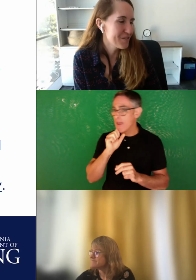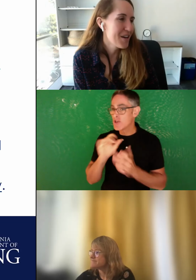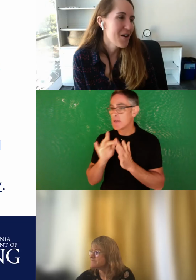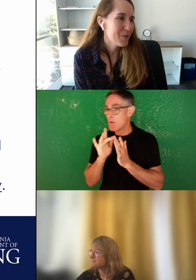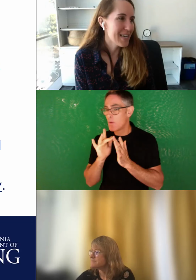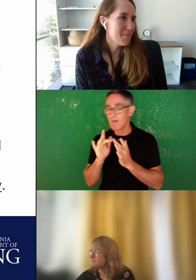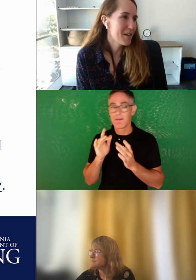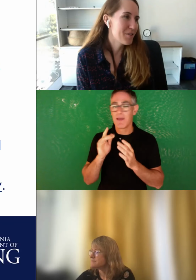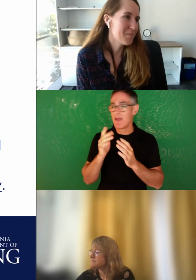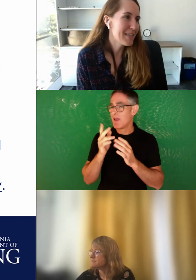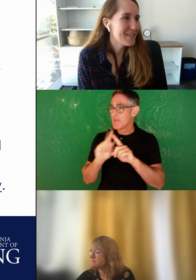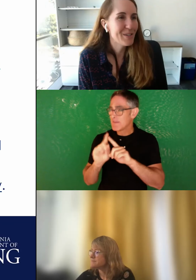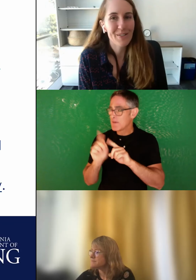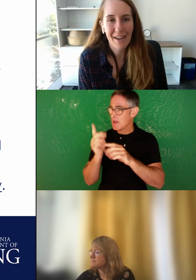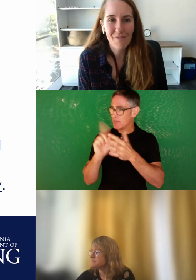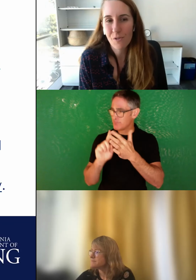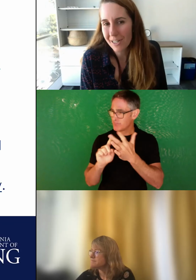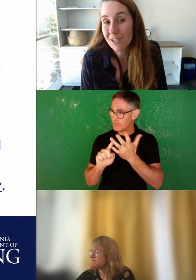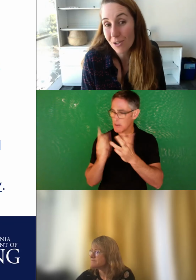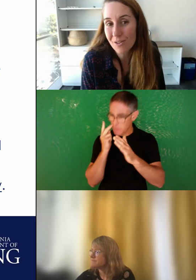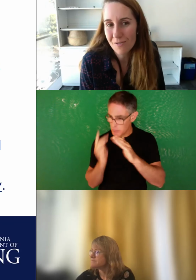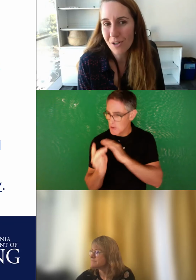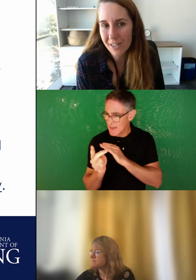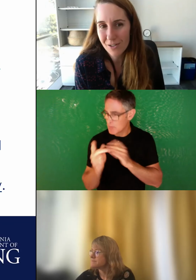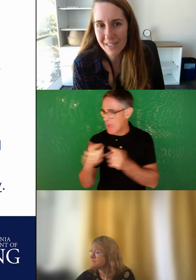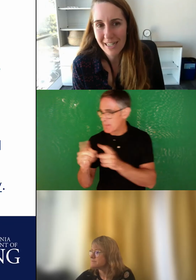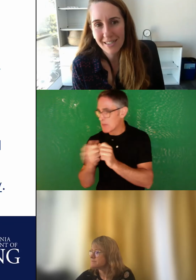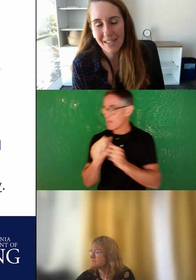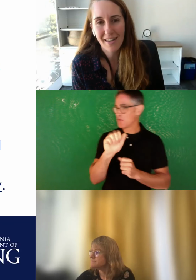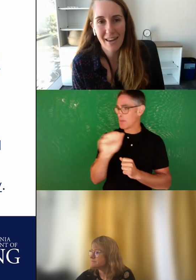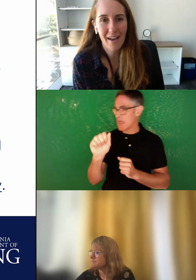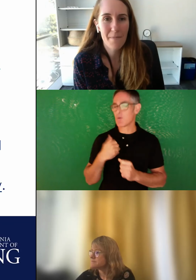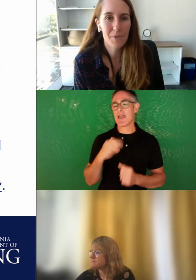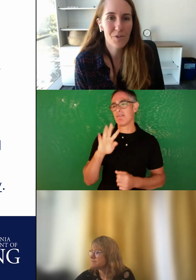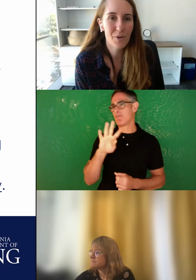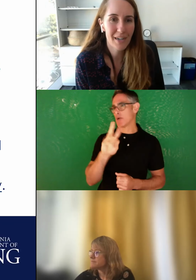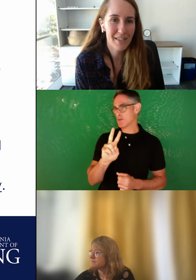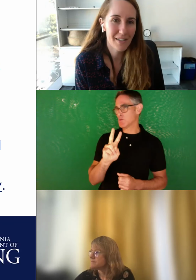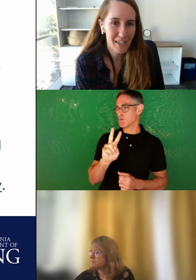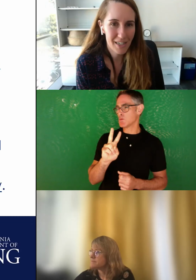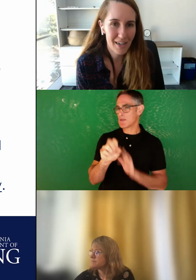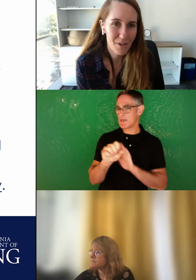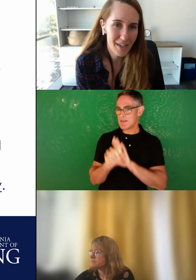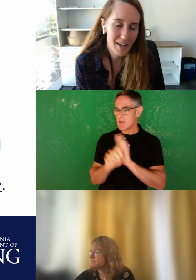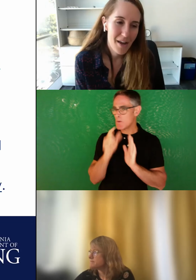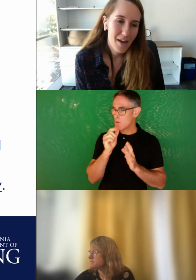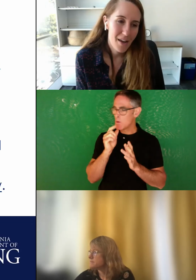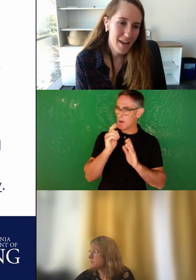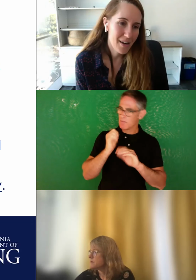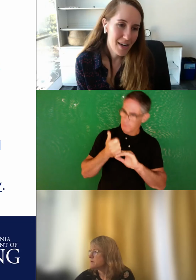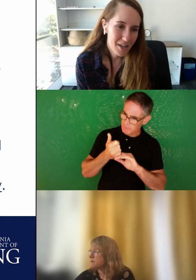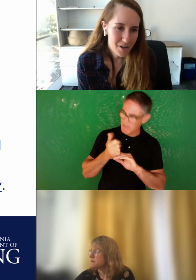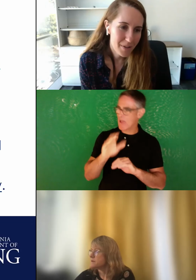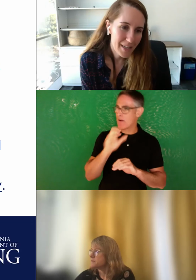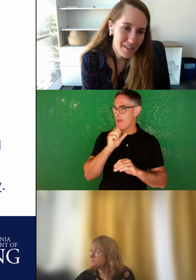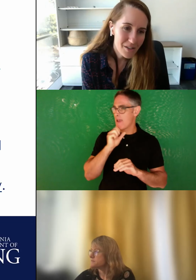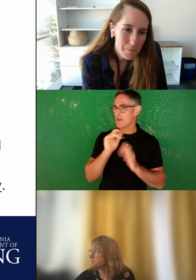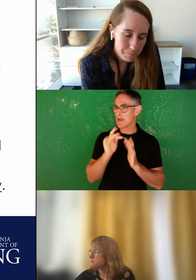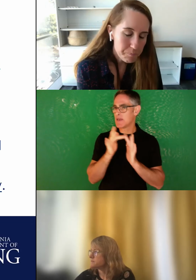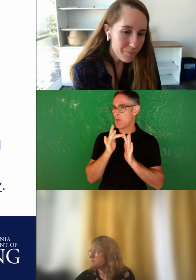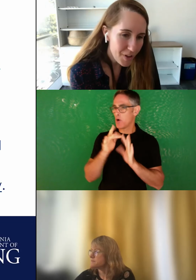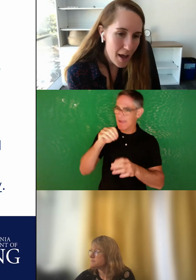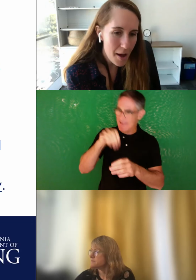predictors of what's happening with AAAs, we only have 42, the 42 states that organize their aging network in